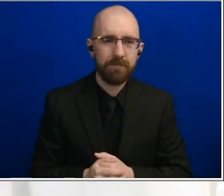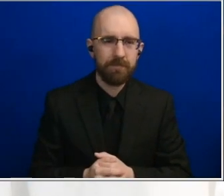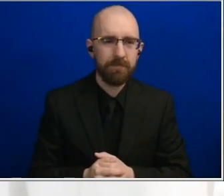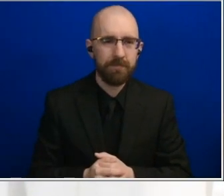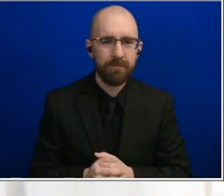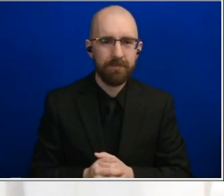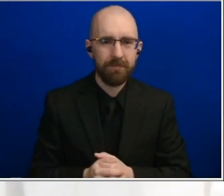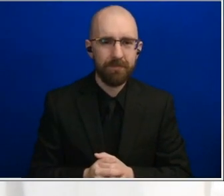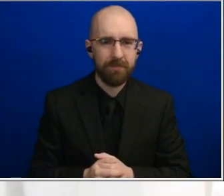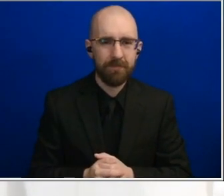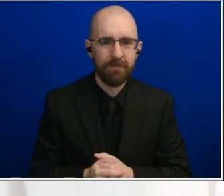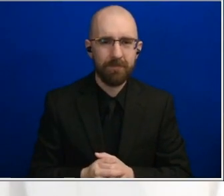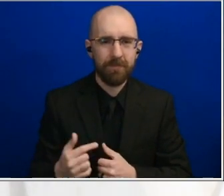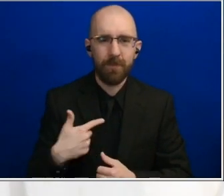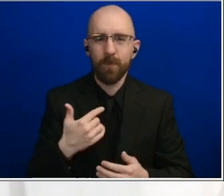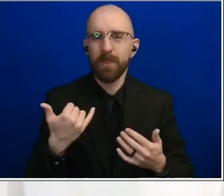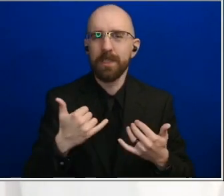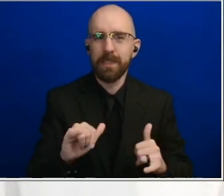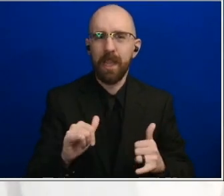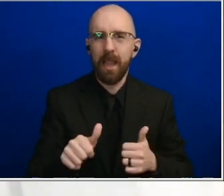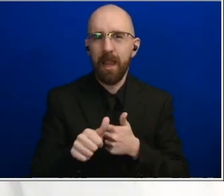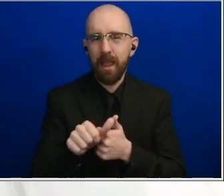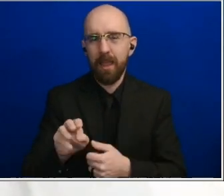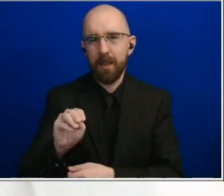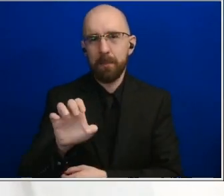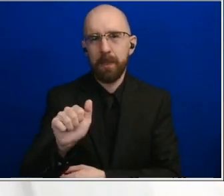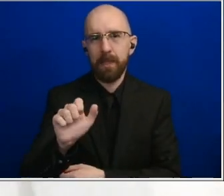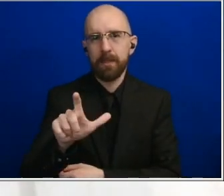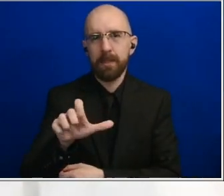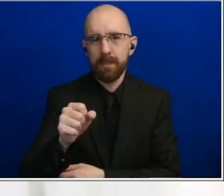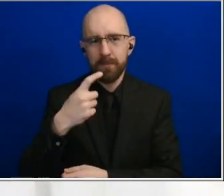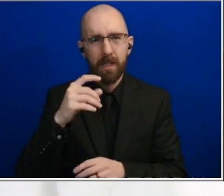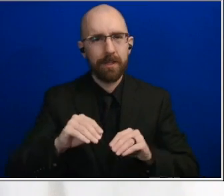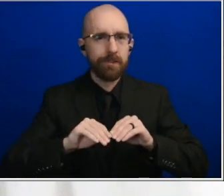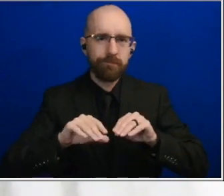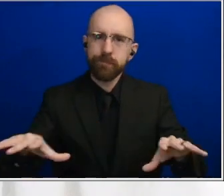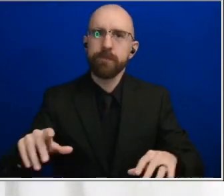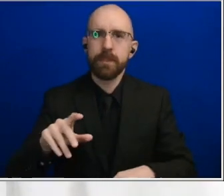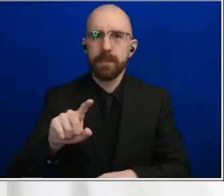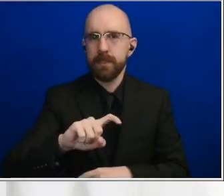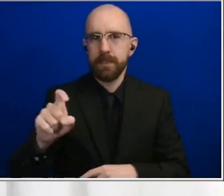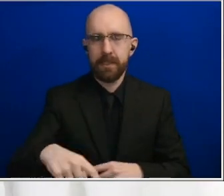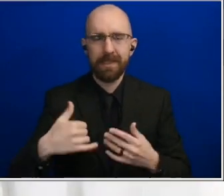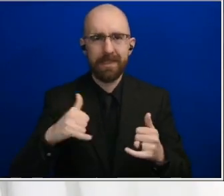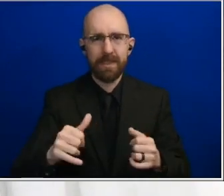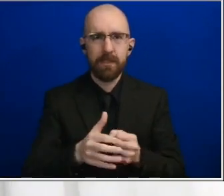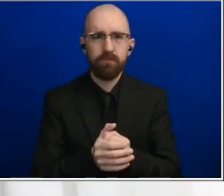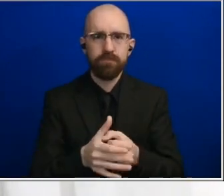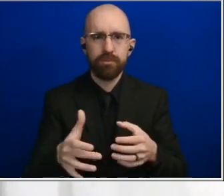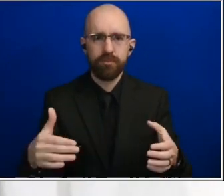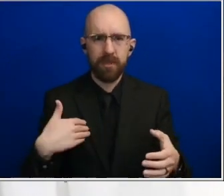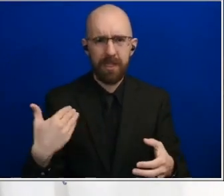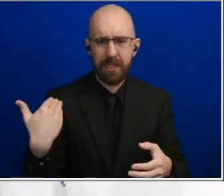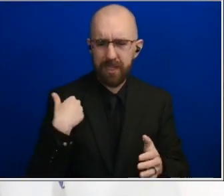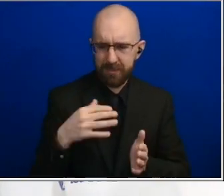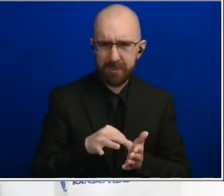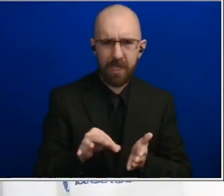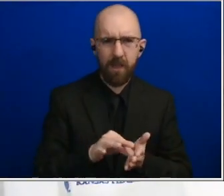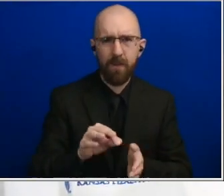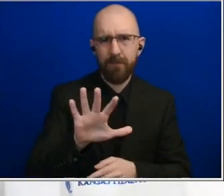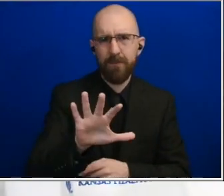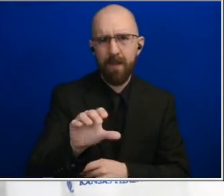We're still following measles because the outbreak in Texas is still growing. I think the last tally is 505 is what I